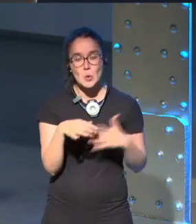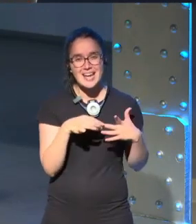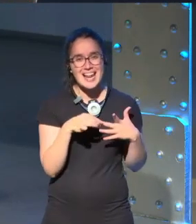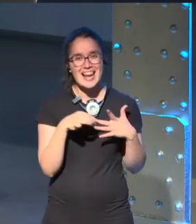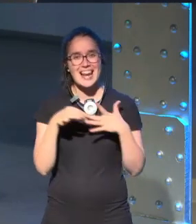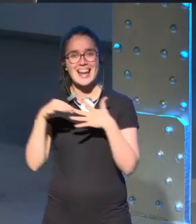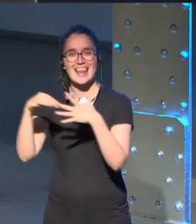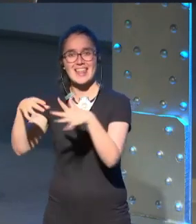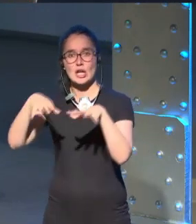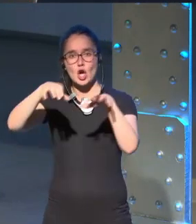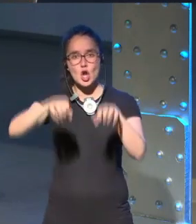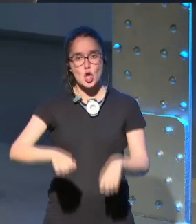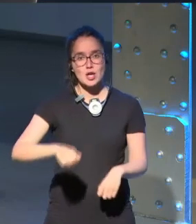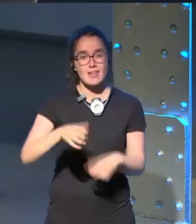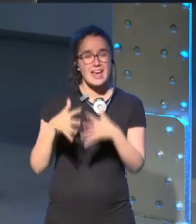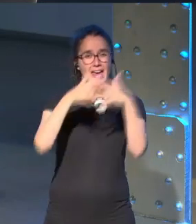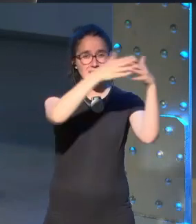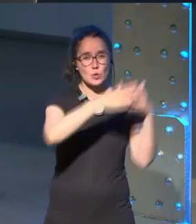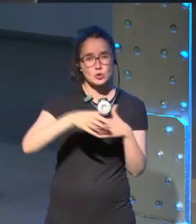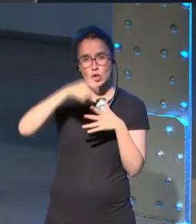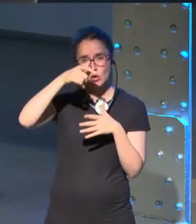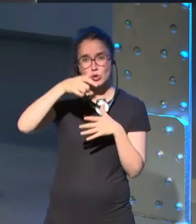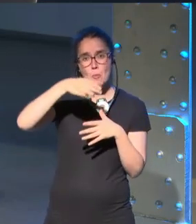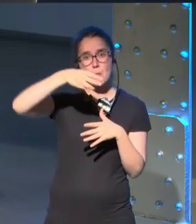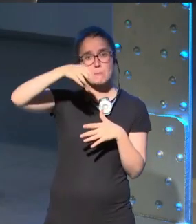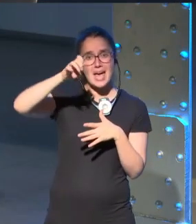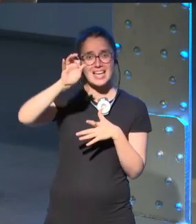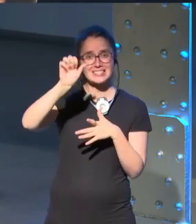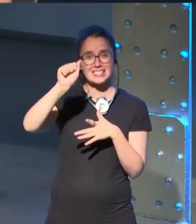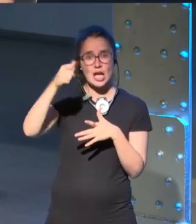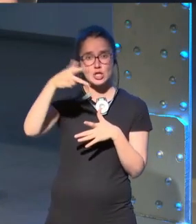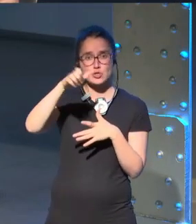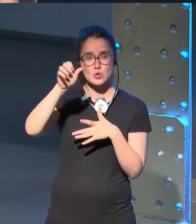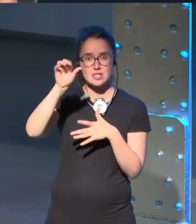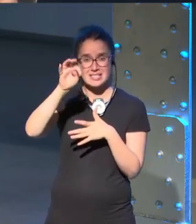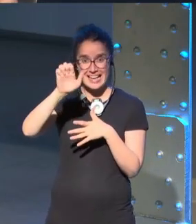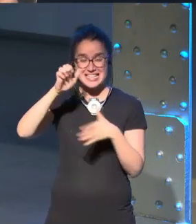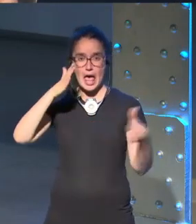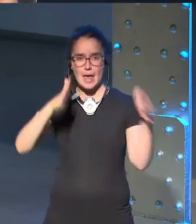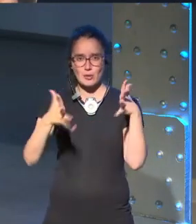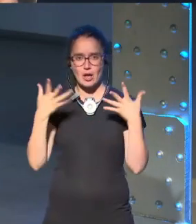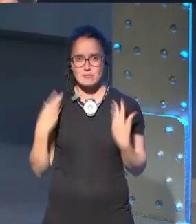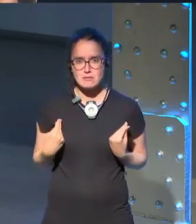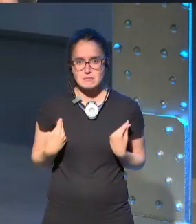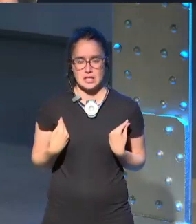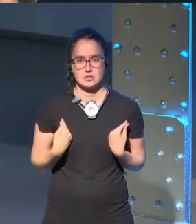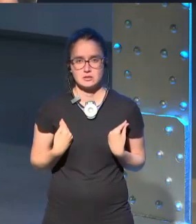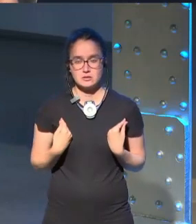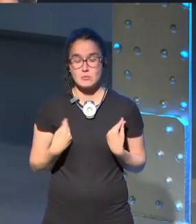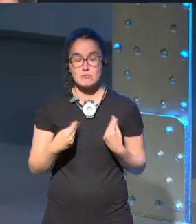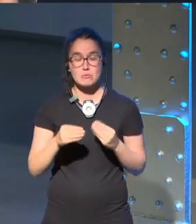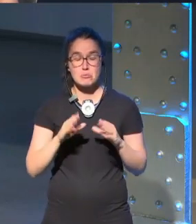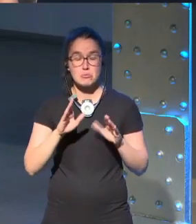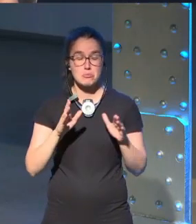America during the time of the Salem witch trials, where mostly women, some men, but mostly women, were